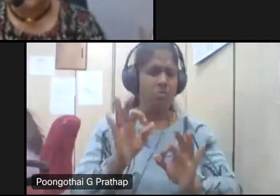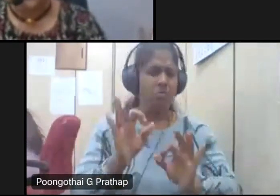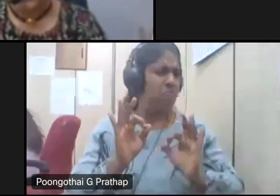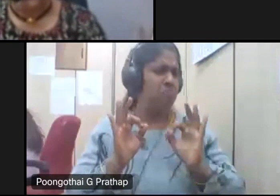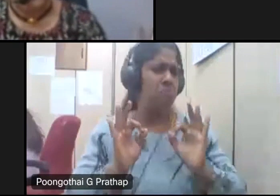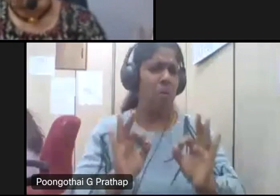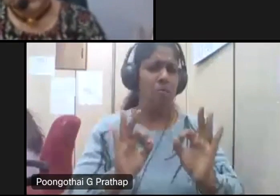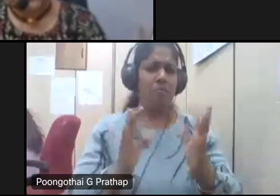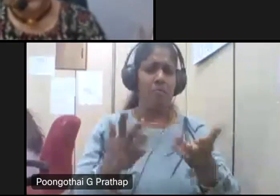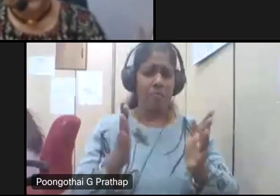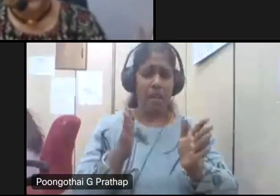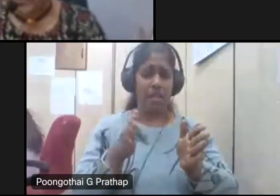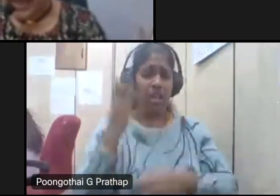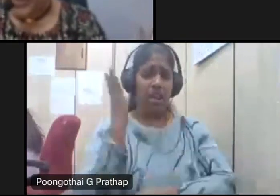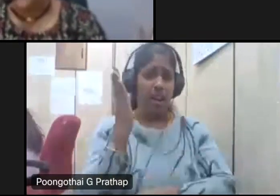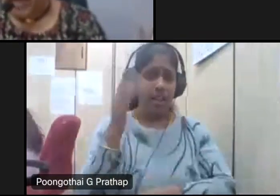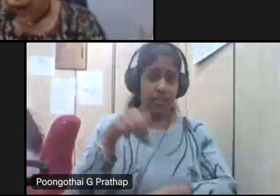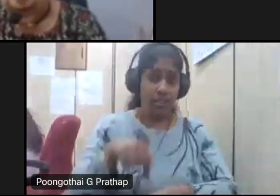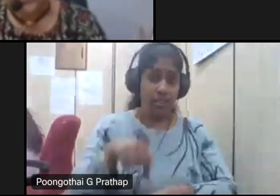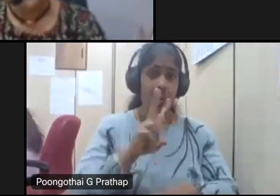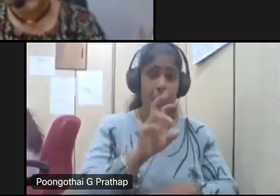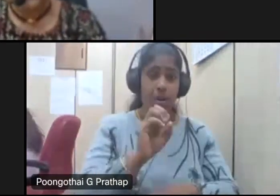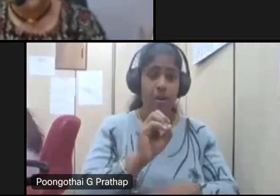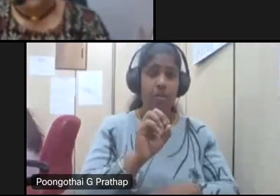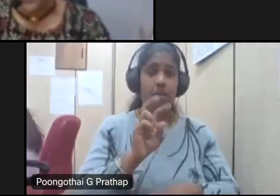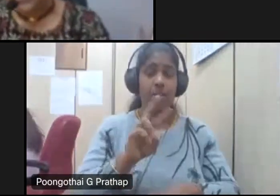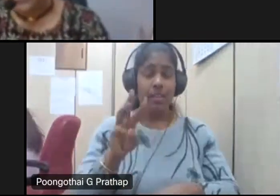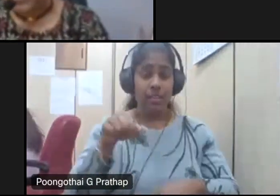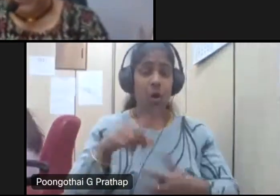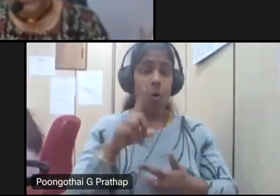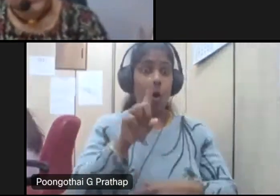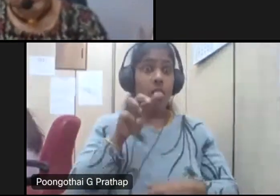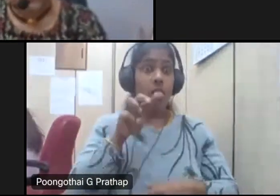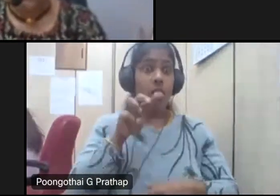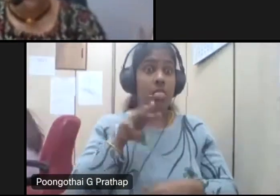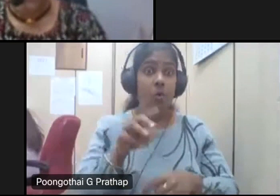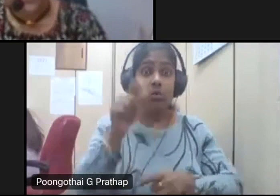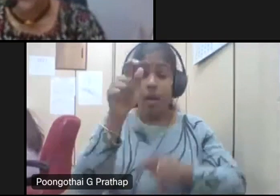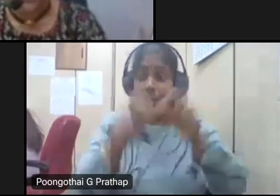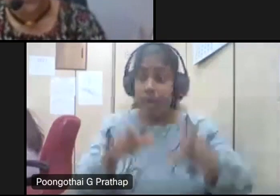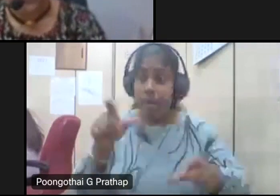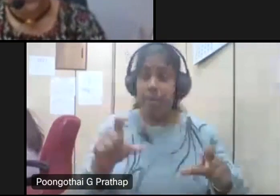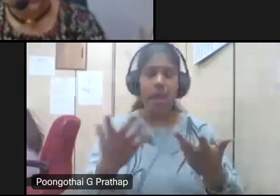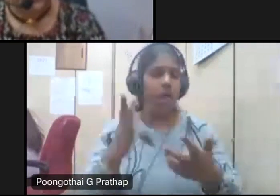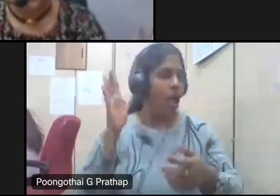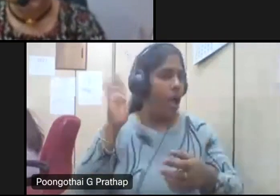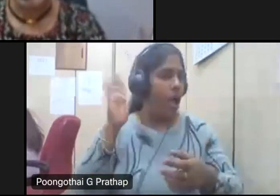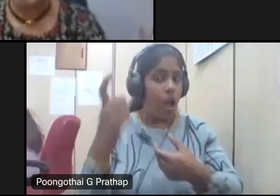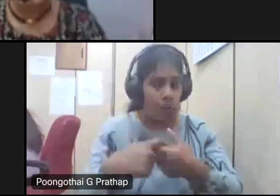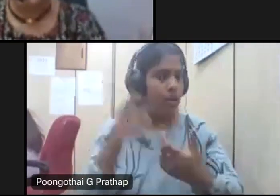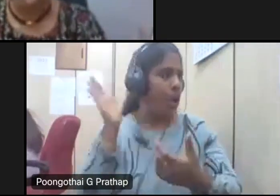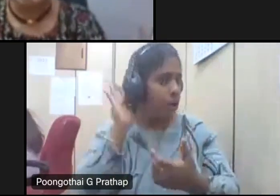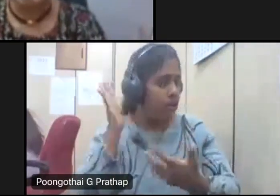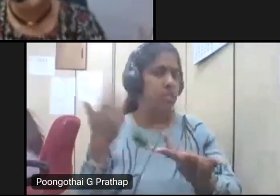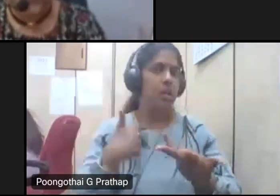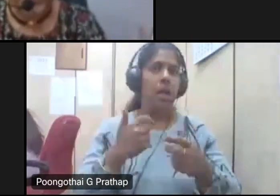thoughtful session on 21-3. 1,000 people listening and understanding and answering about Down syndrome